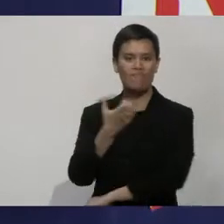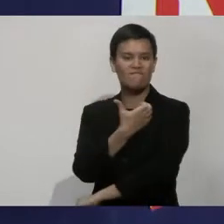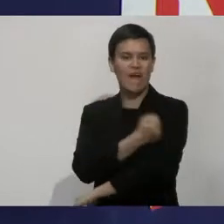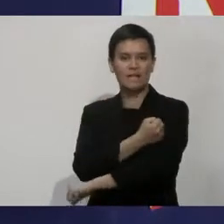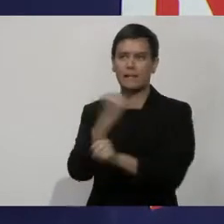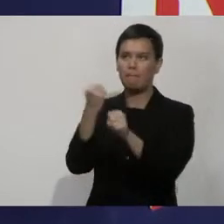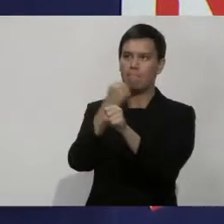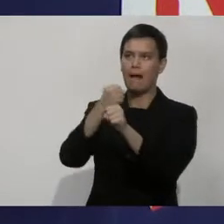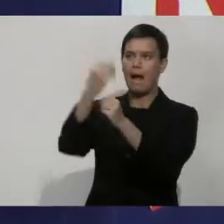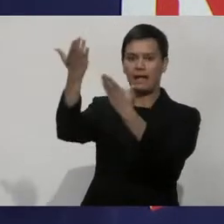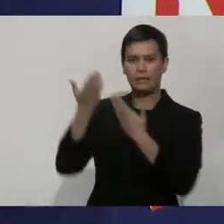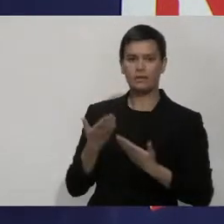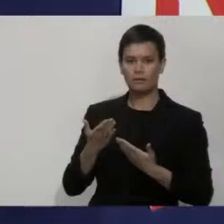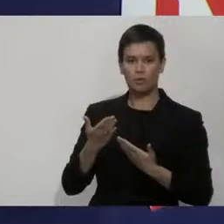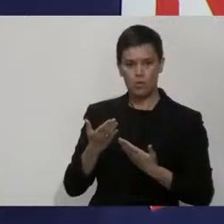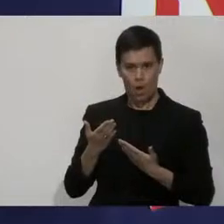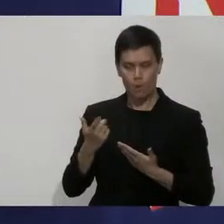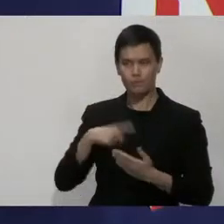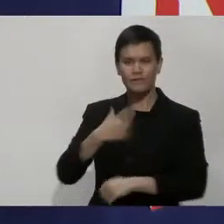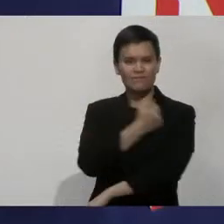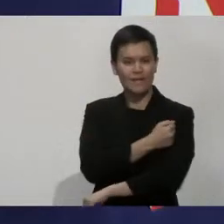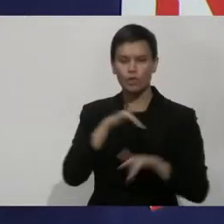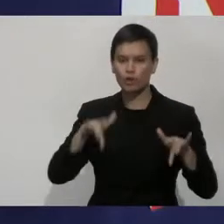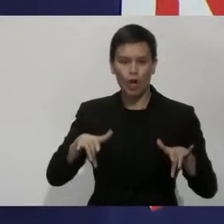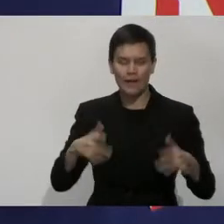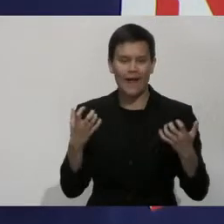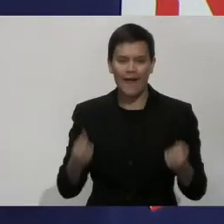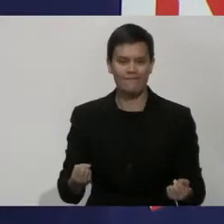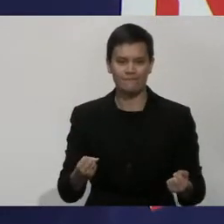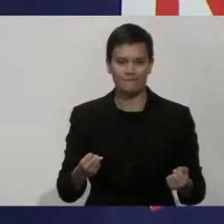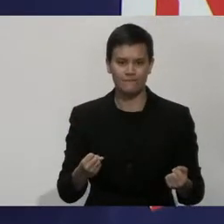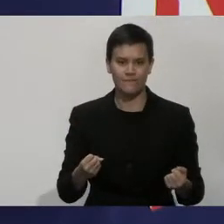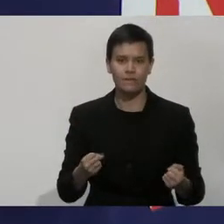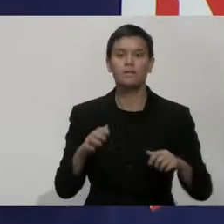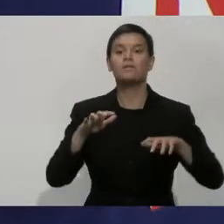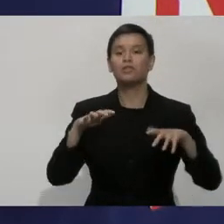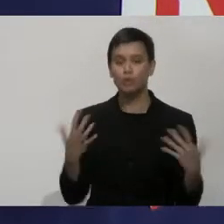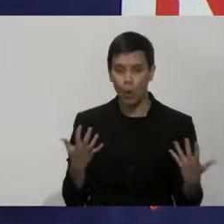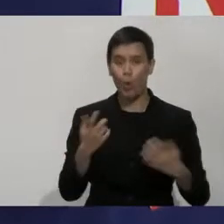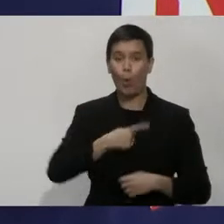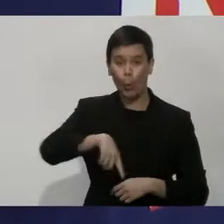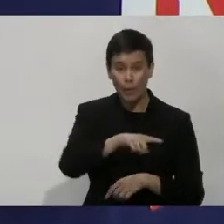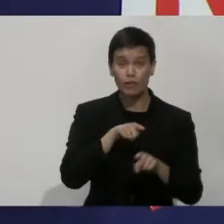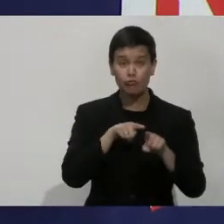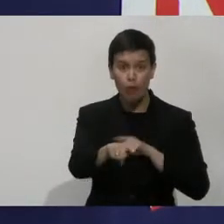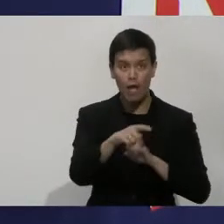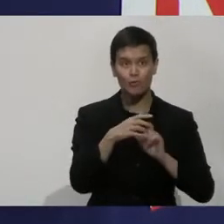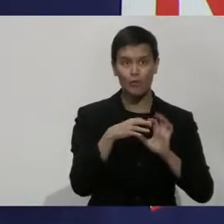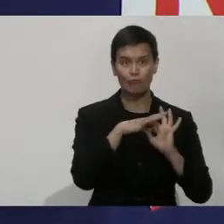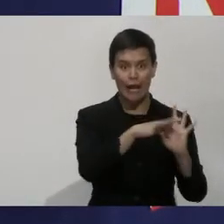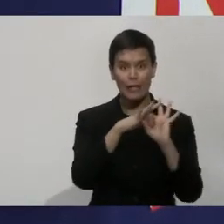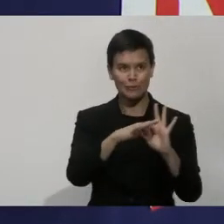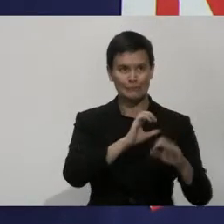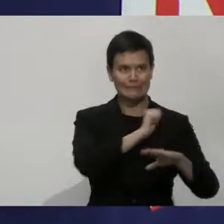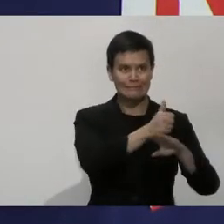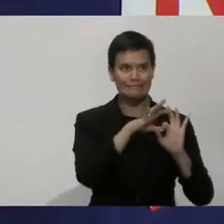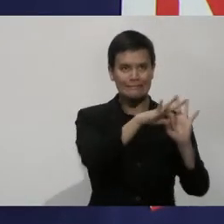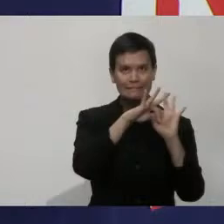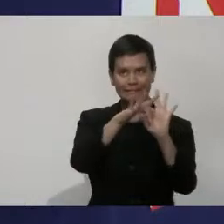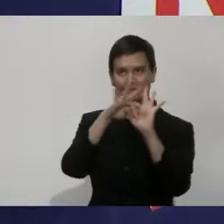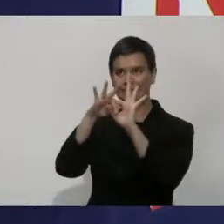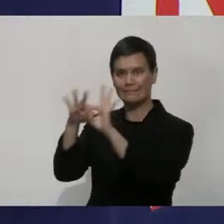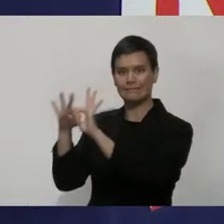a number of different options to make sure that we're at the front of the queue, if you like. As to where the drugs are